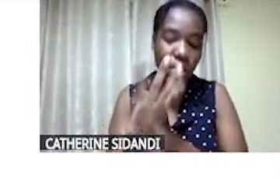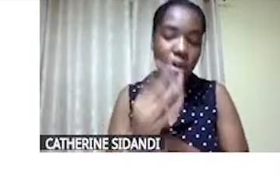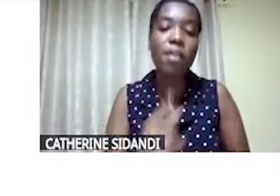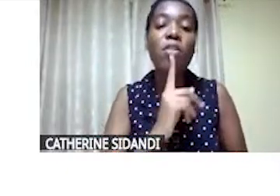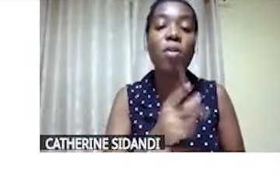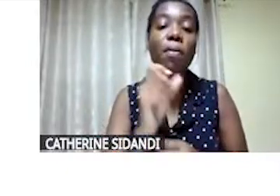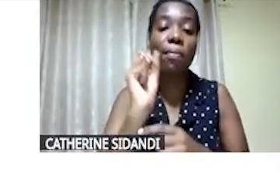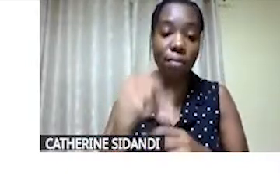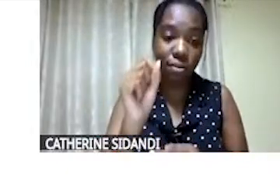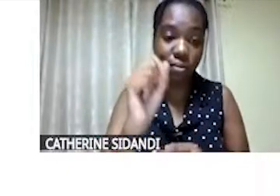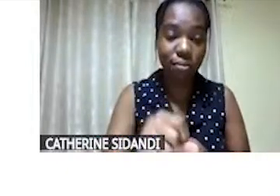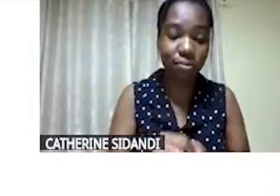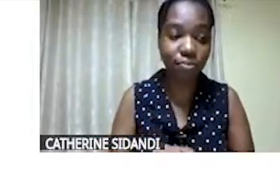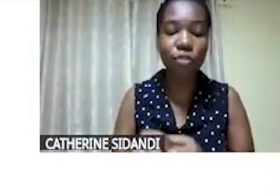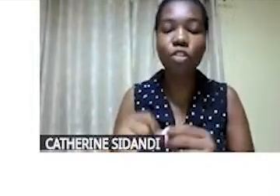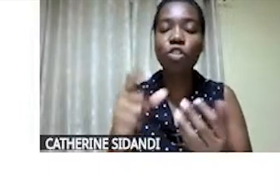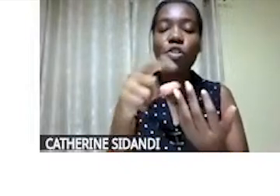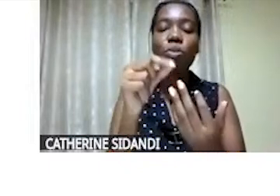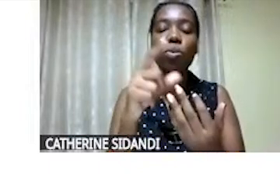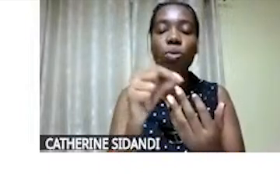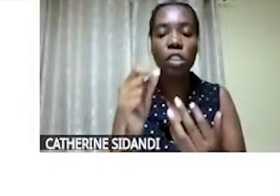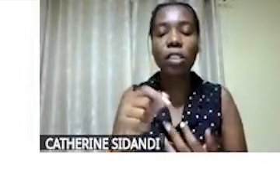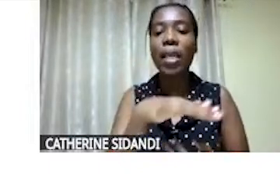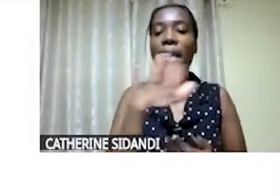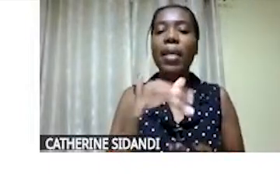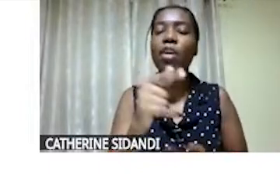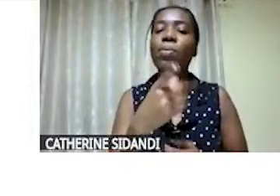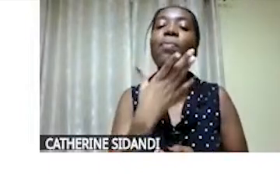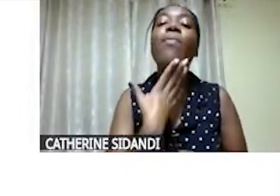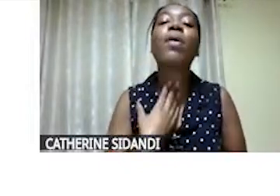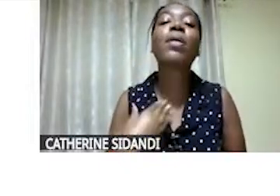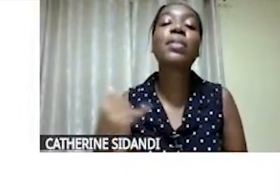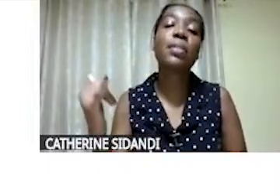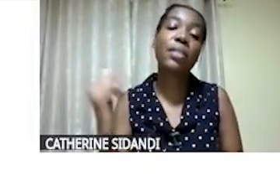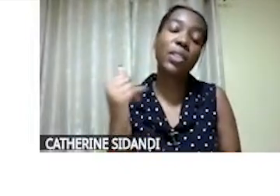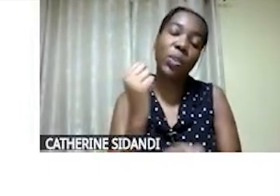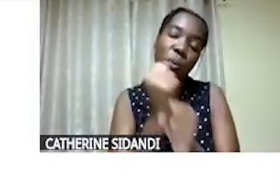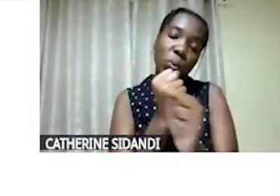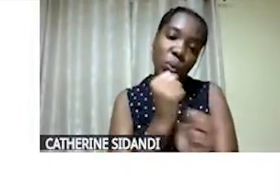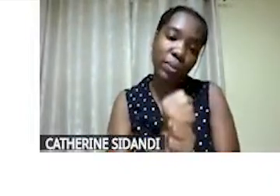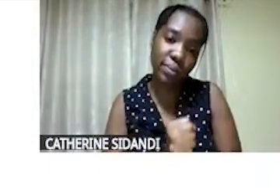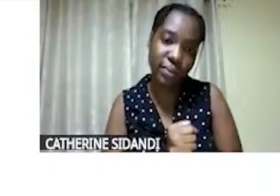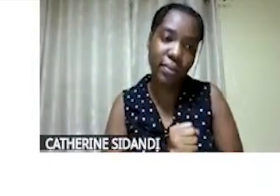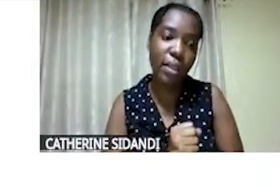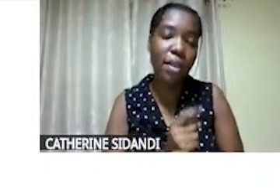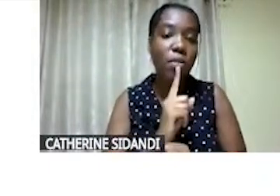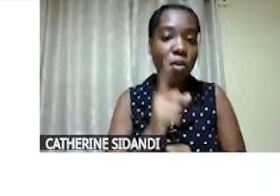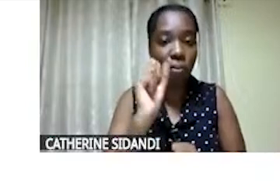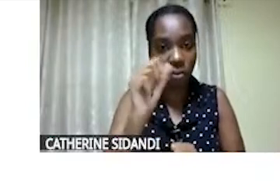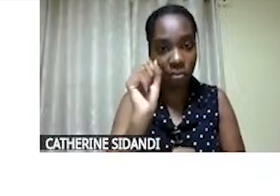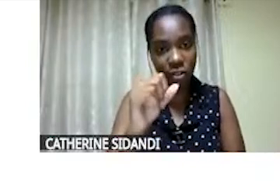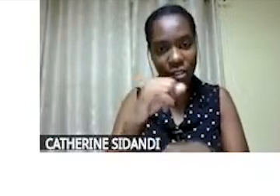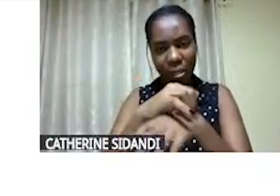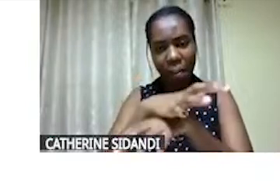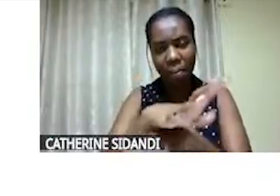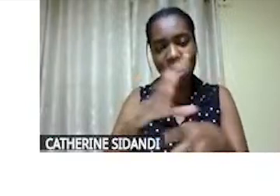you definitely want to choose the space that you want to be. So in this case, it is in the supply chains. In the case of Twiga Foods,